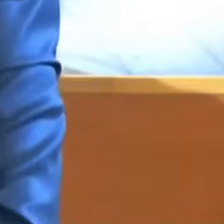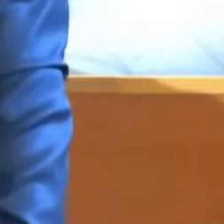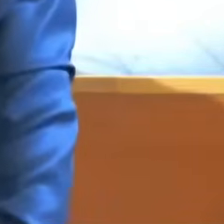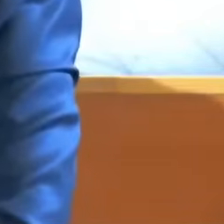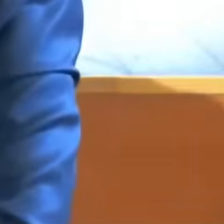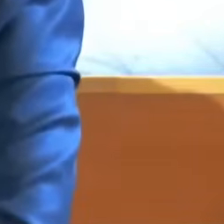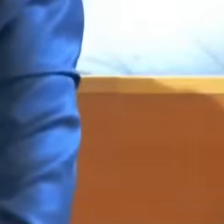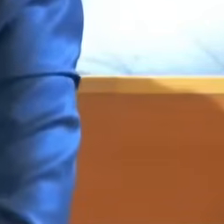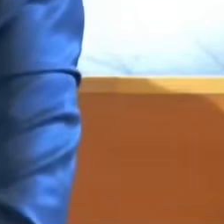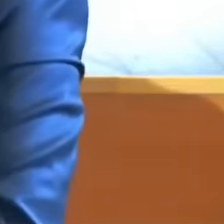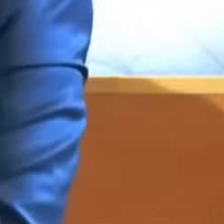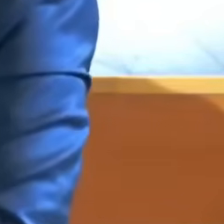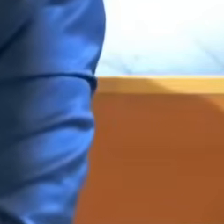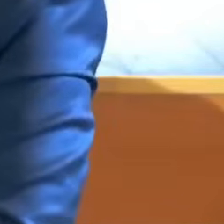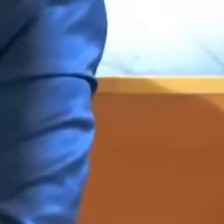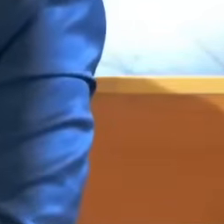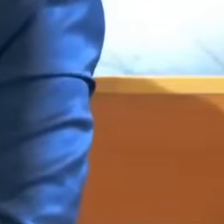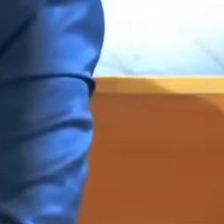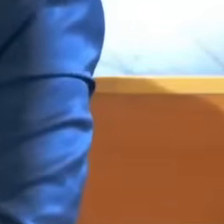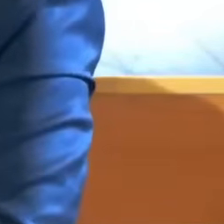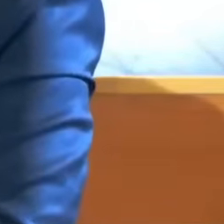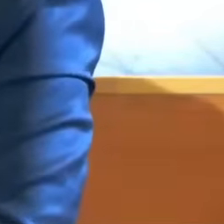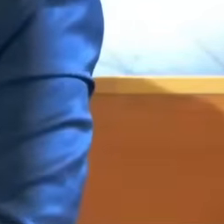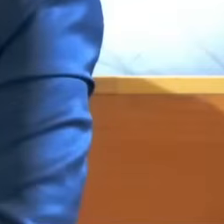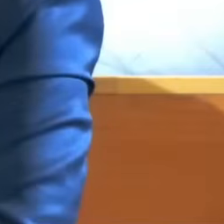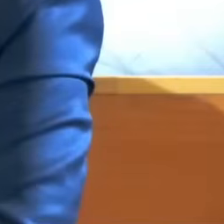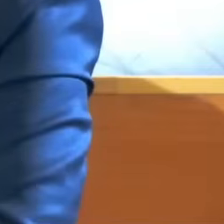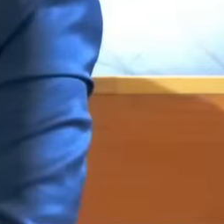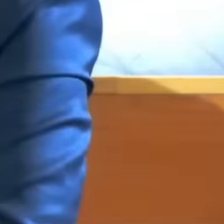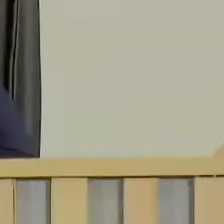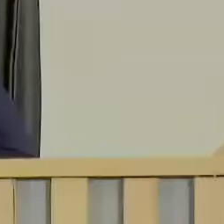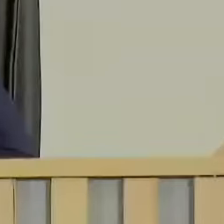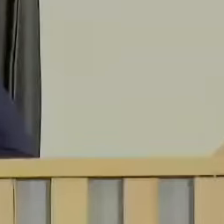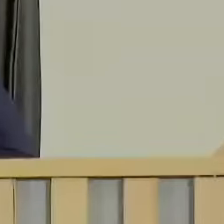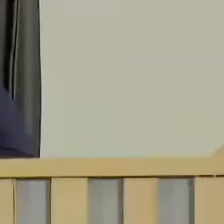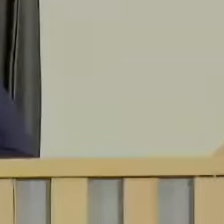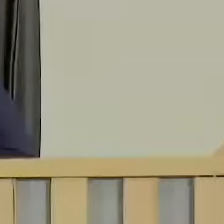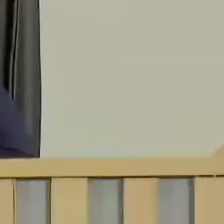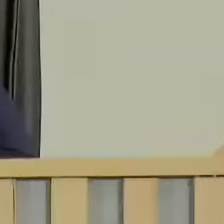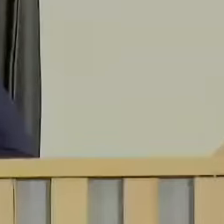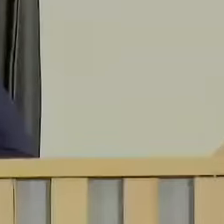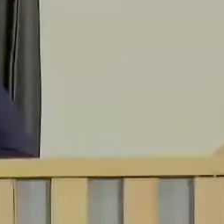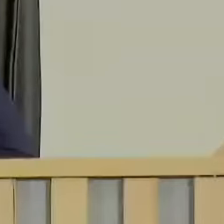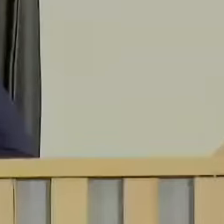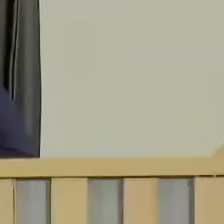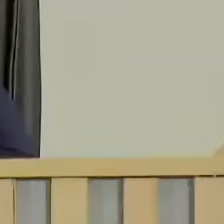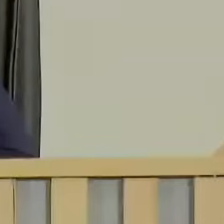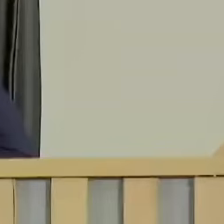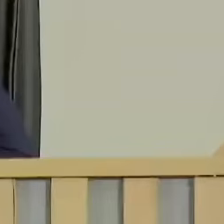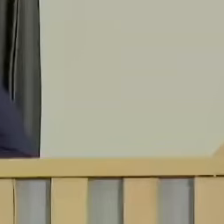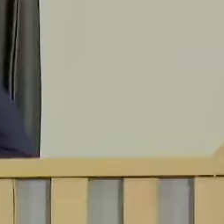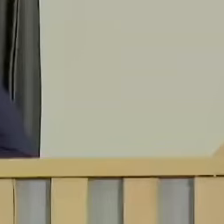In essence, you say in 52, the point that you've already made, that